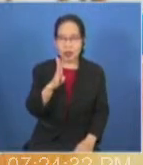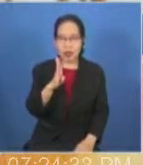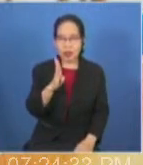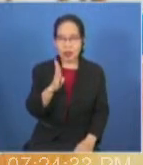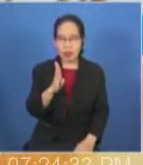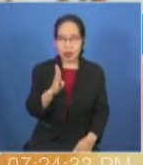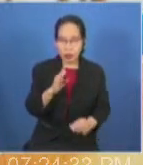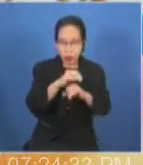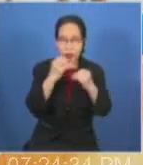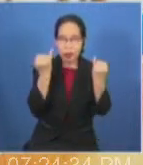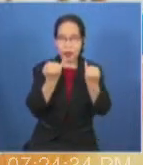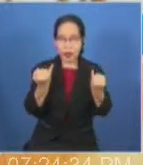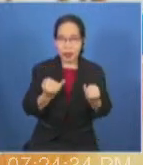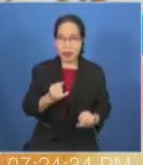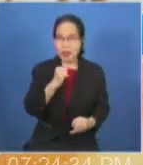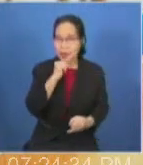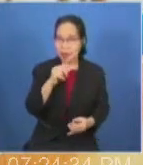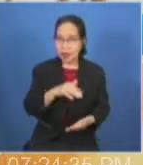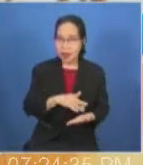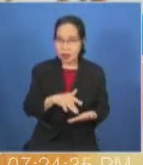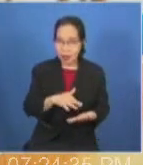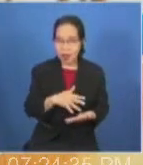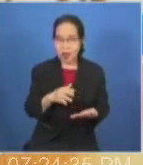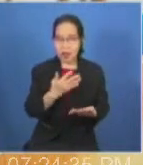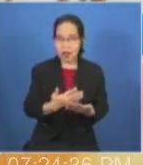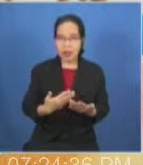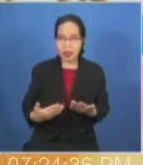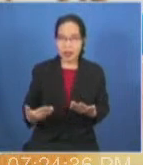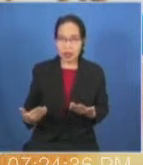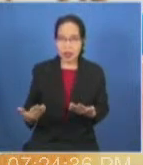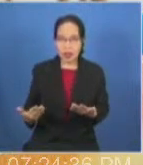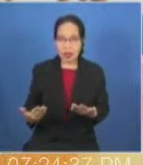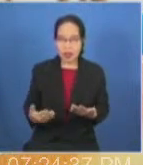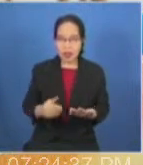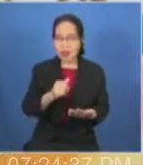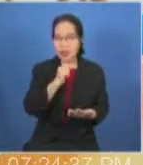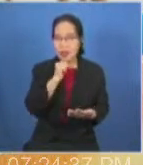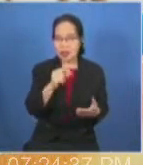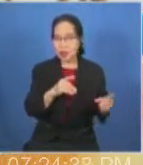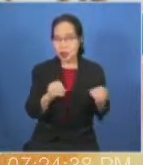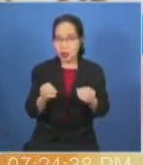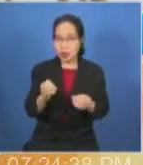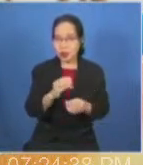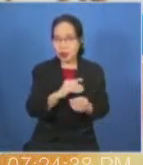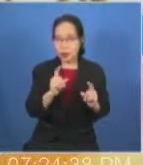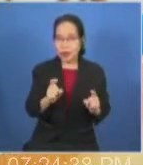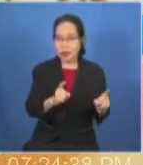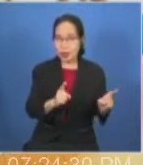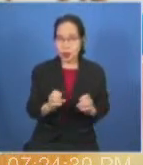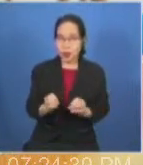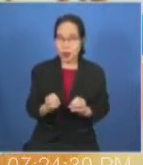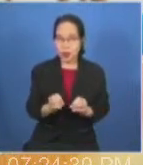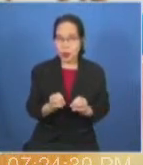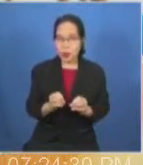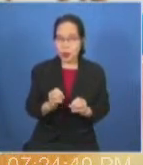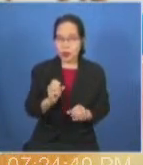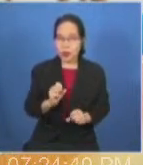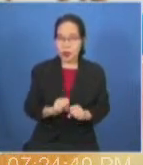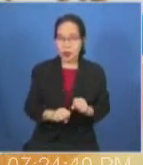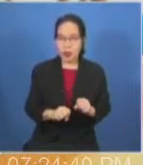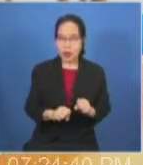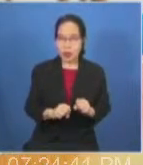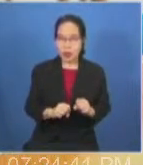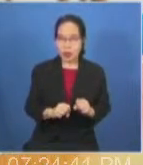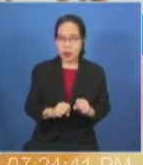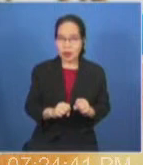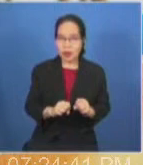idols if we are not going to study the things that should not be done and the things that we